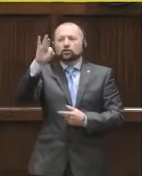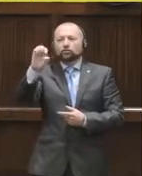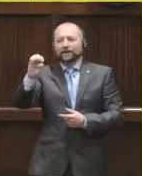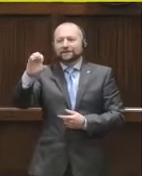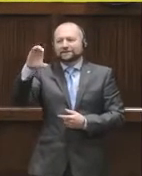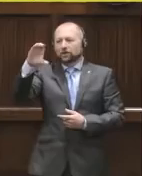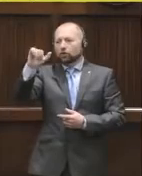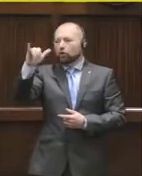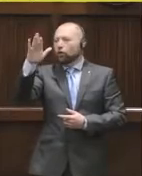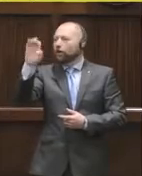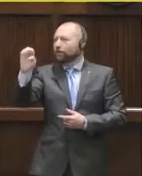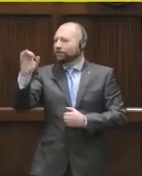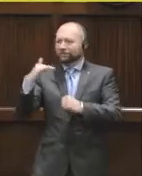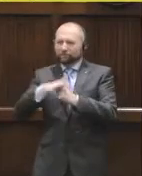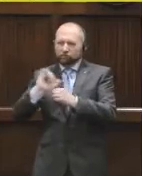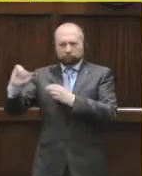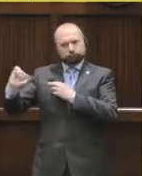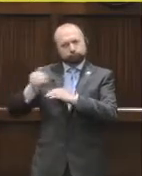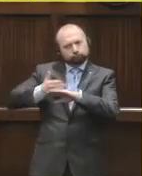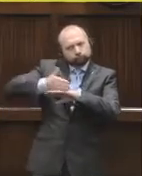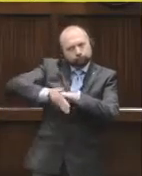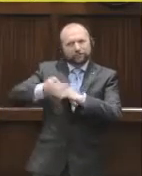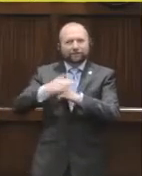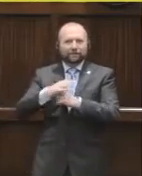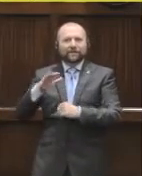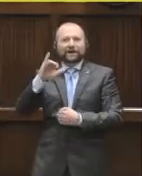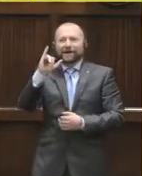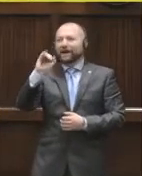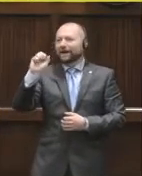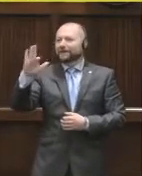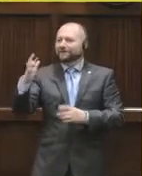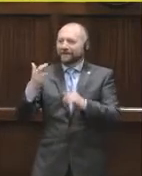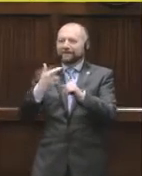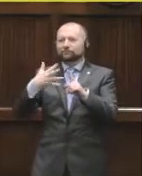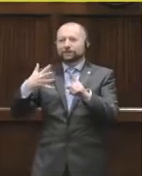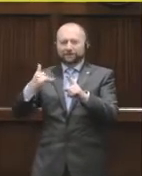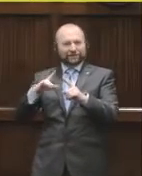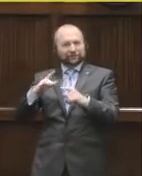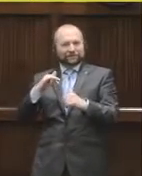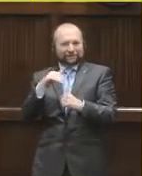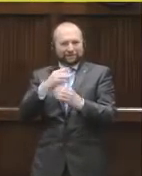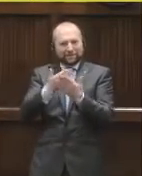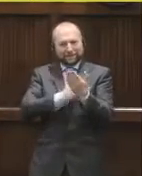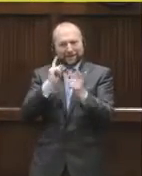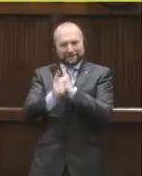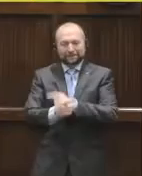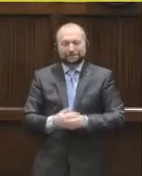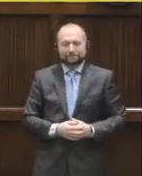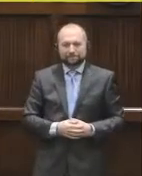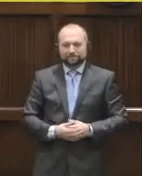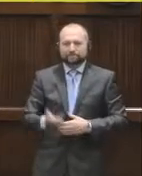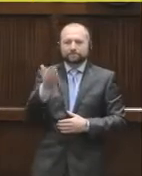the Irish Sign Language for the deaf community bill. Thank you, Ceann Comhairle. Deputy Caelan.